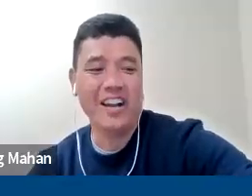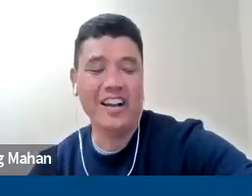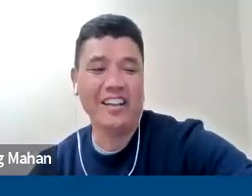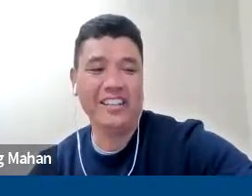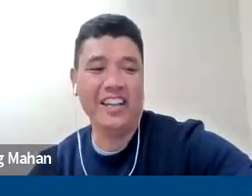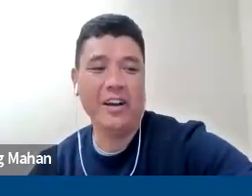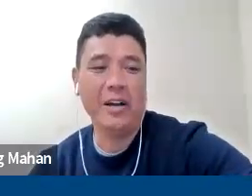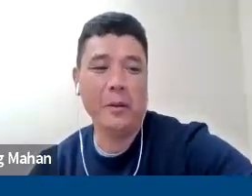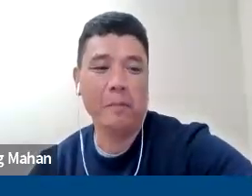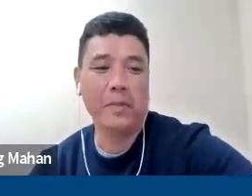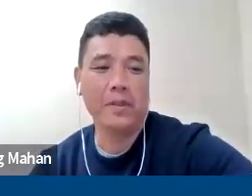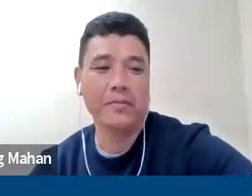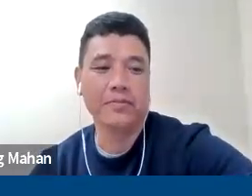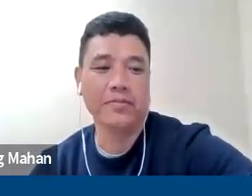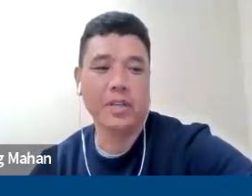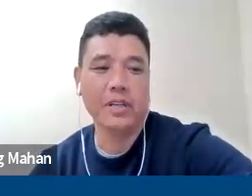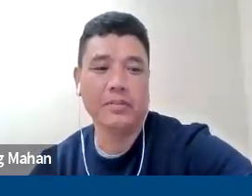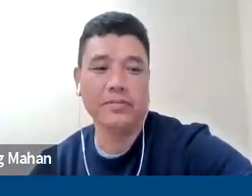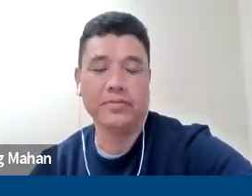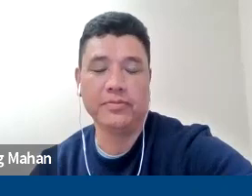summer?